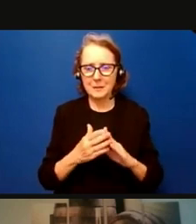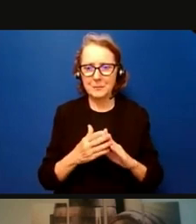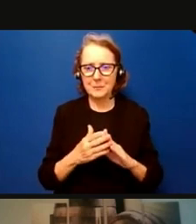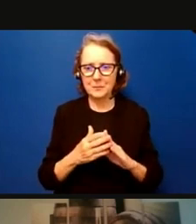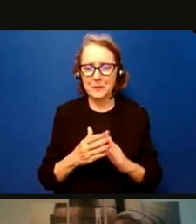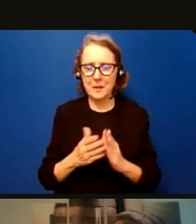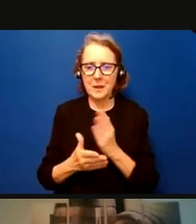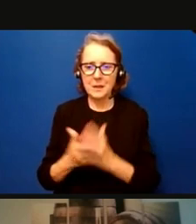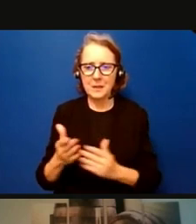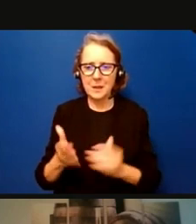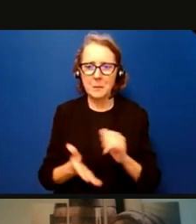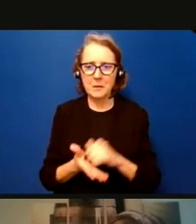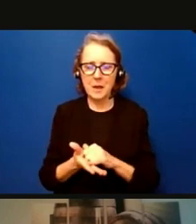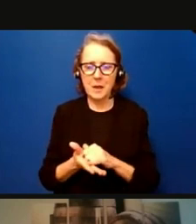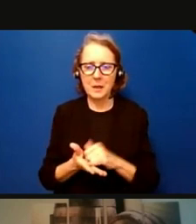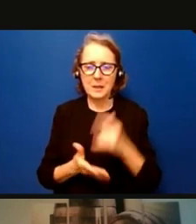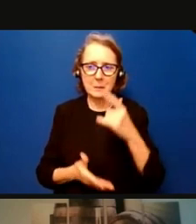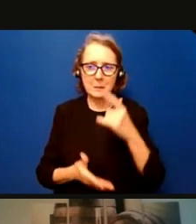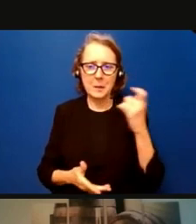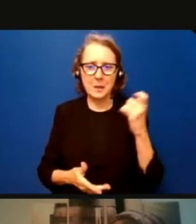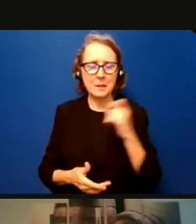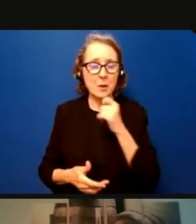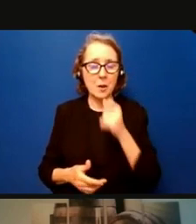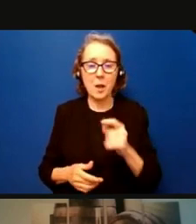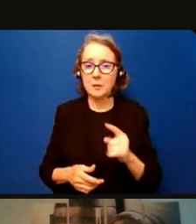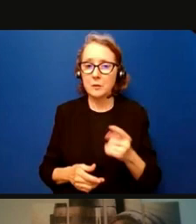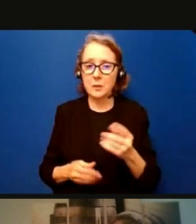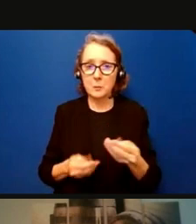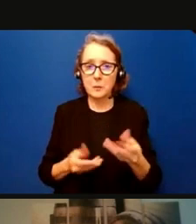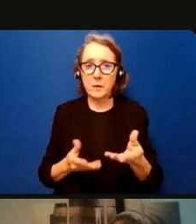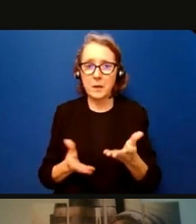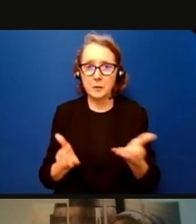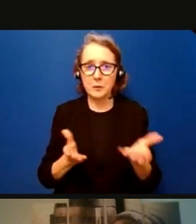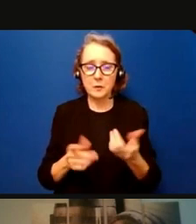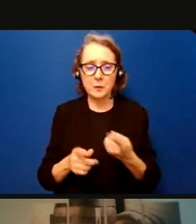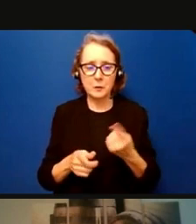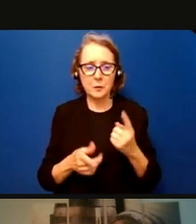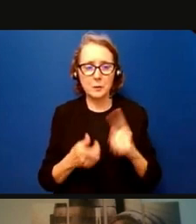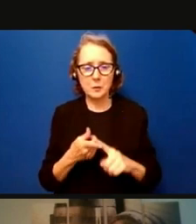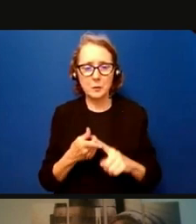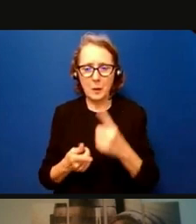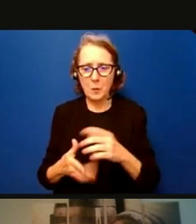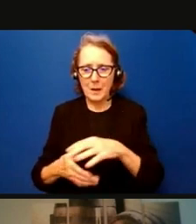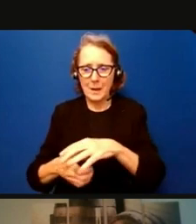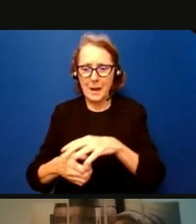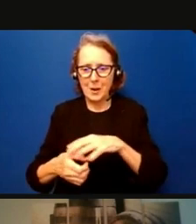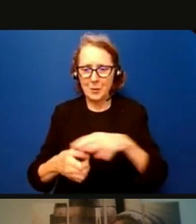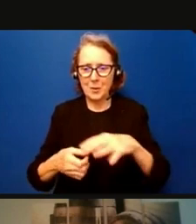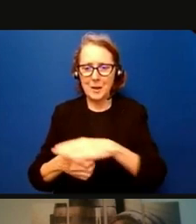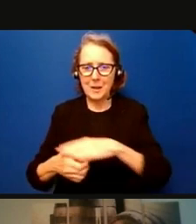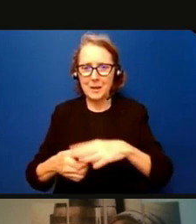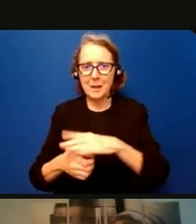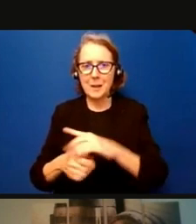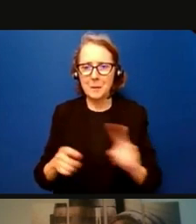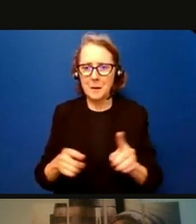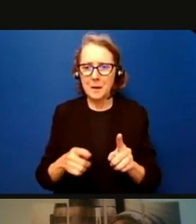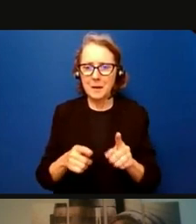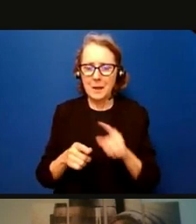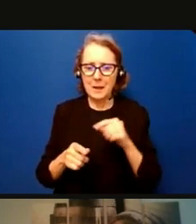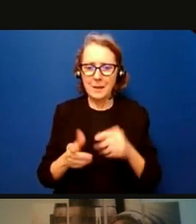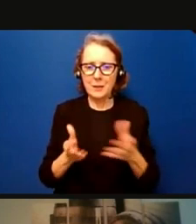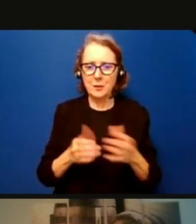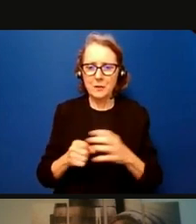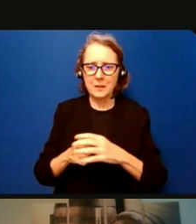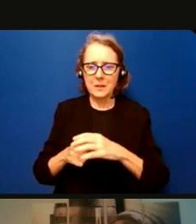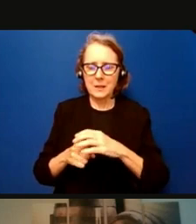Some of that is that they're not just providing service to that one exclusive area within the city, but they also, that service extends